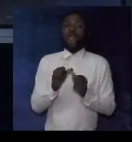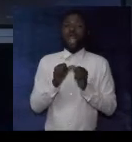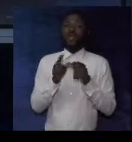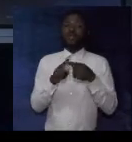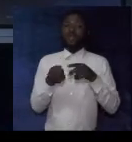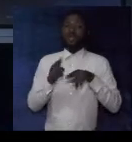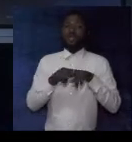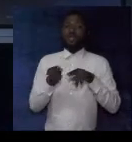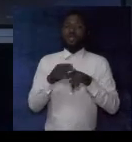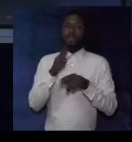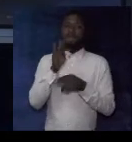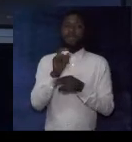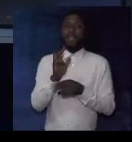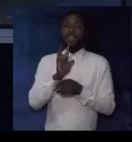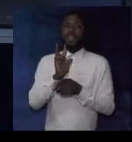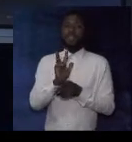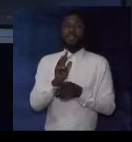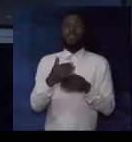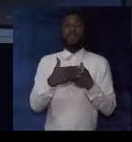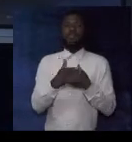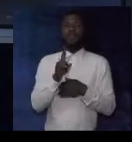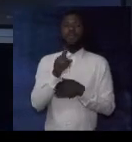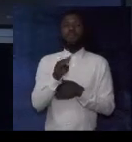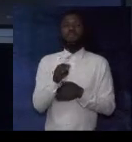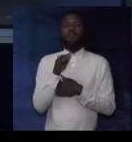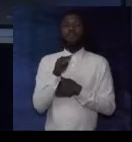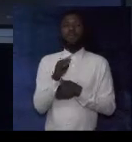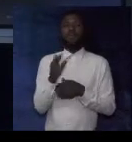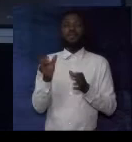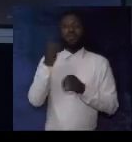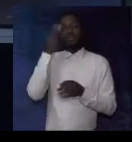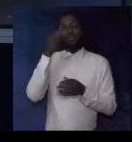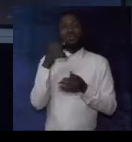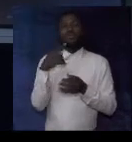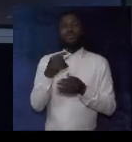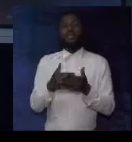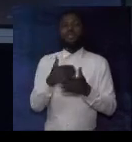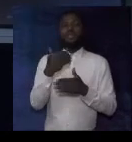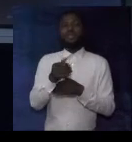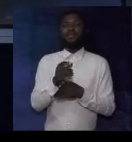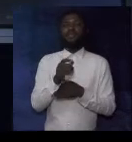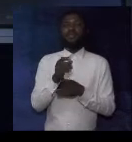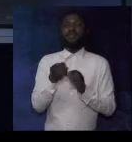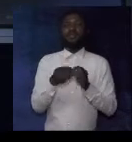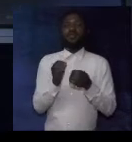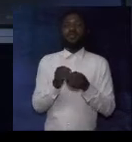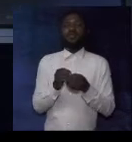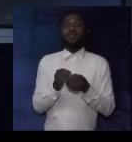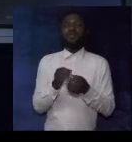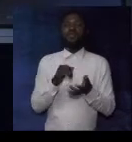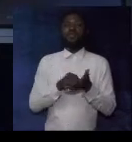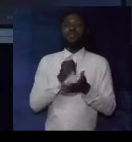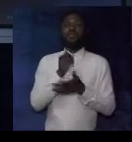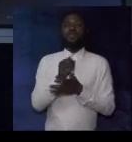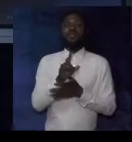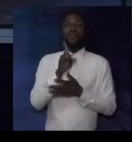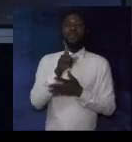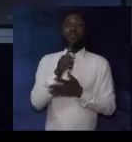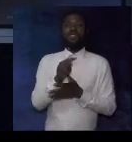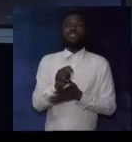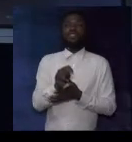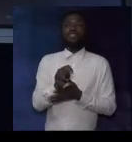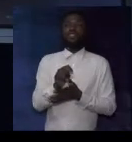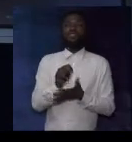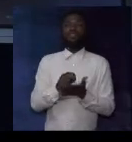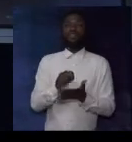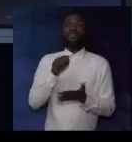zeros keeps increasing by 3. But after 1 billion, do you know the next number? Yeah, some of you already know it. It